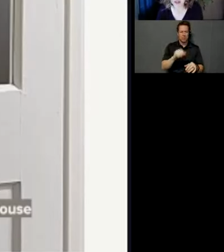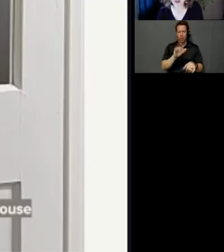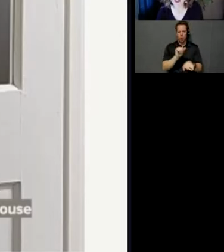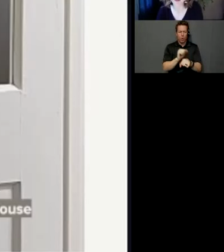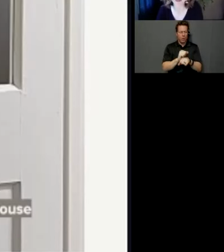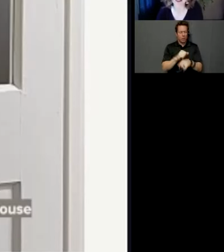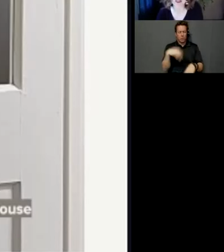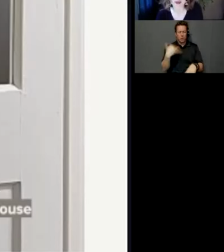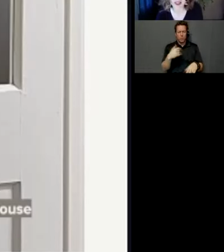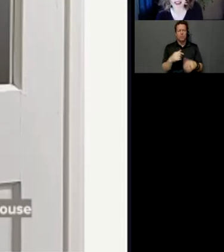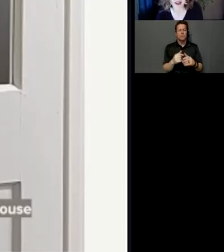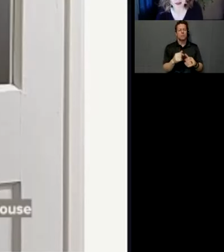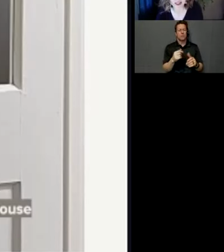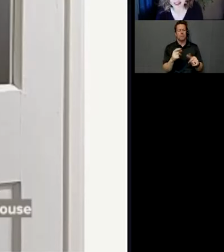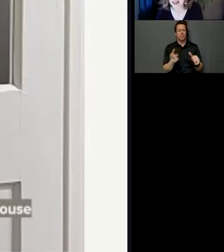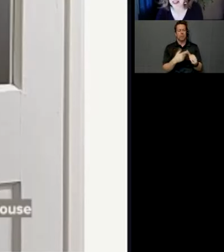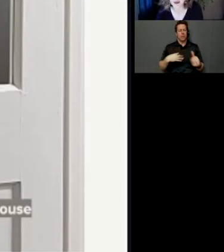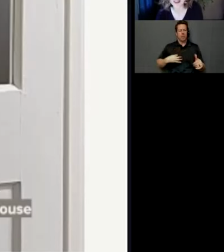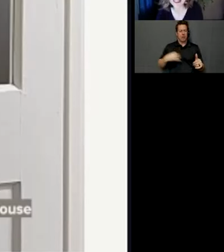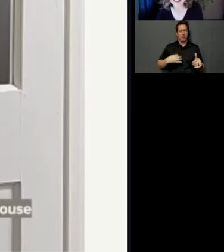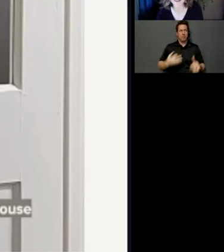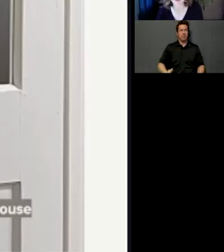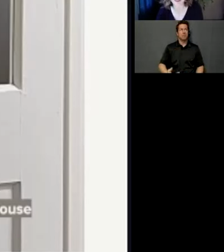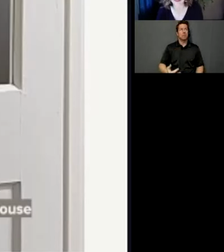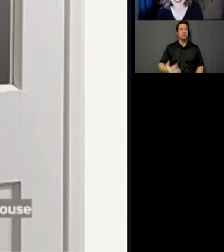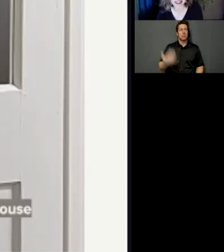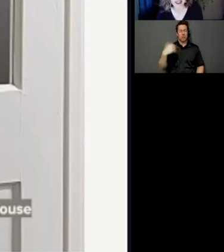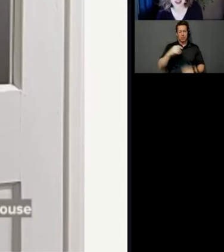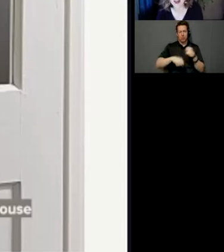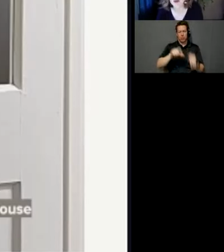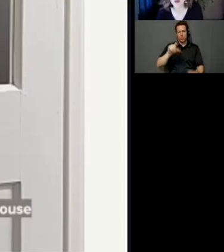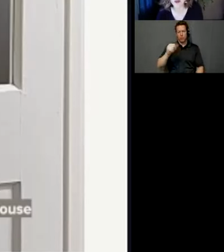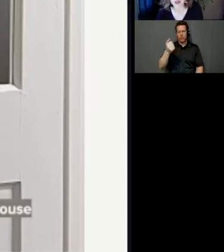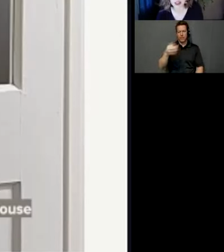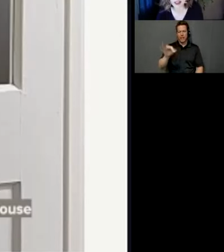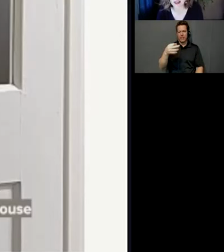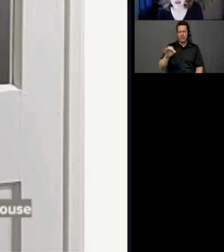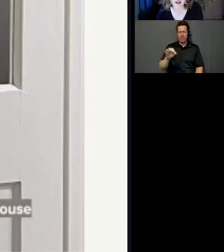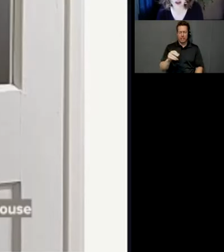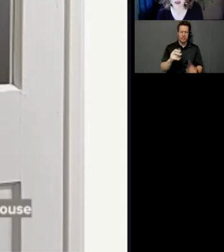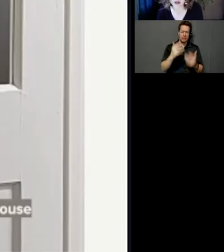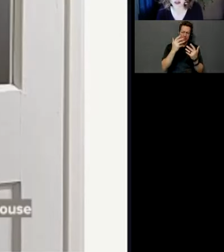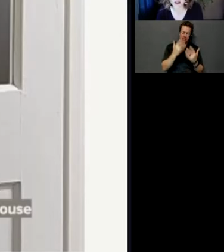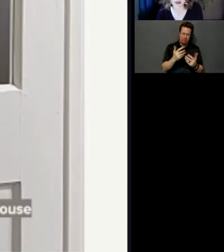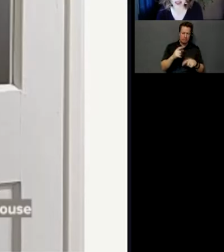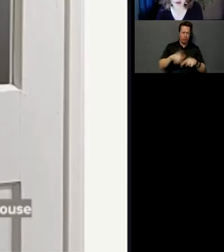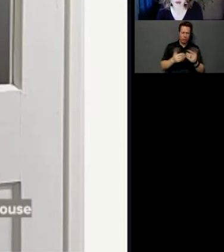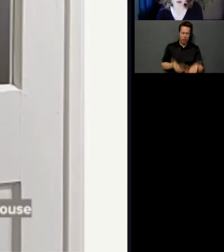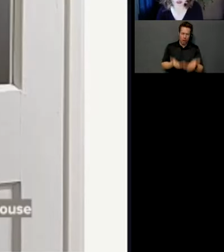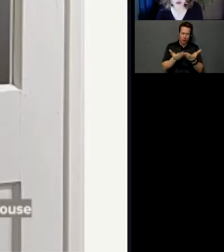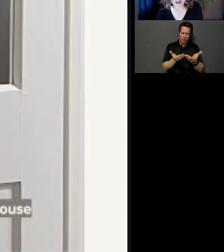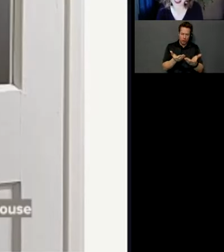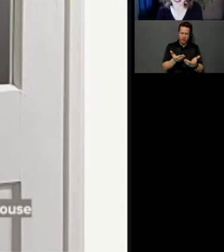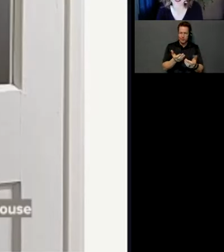So she first applied to the James Castle House residency in 2019. We were very sad that we could not offer her a term at that point,